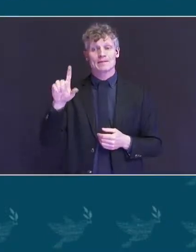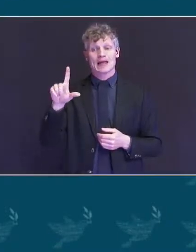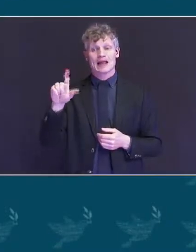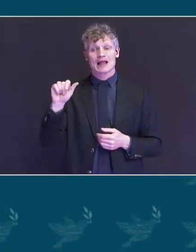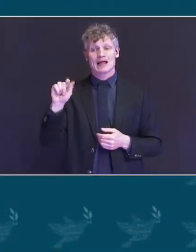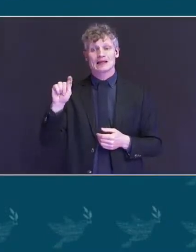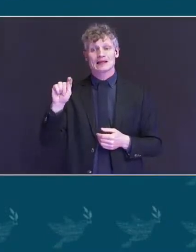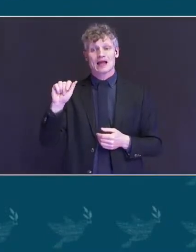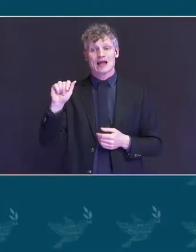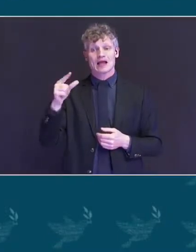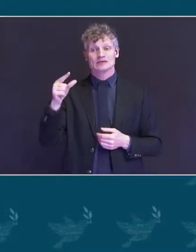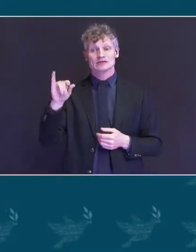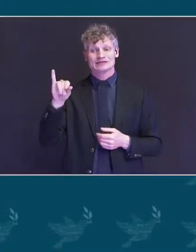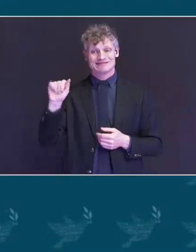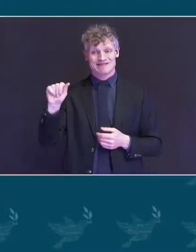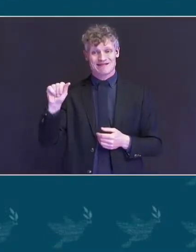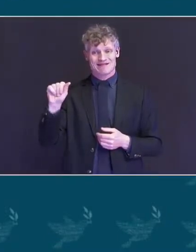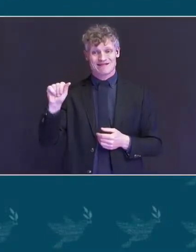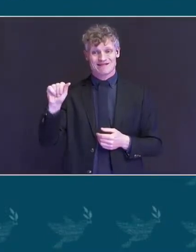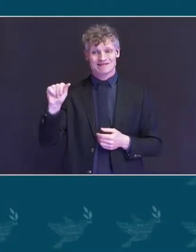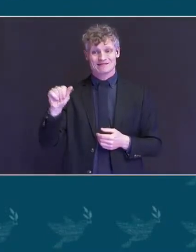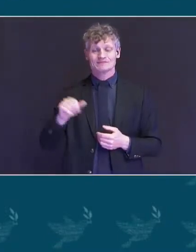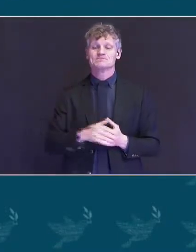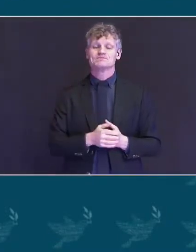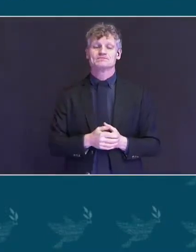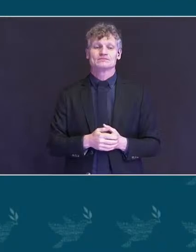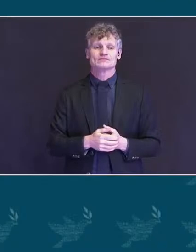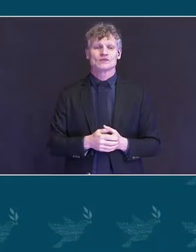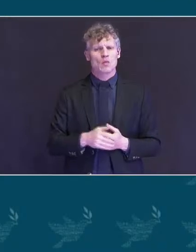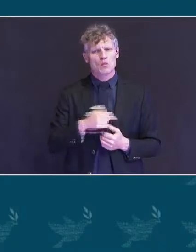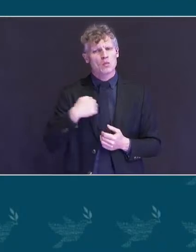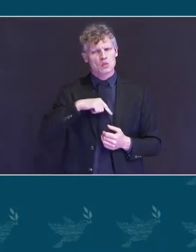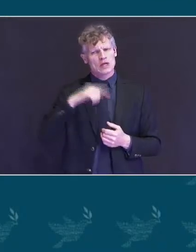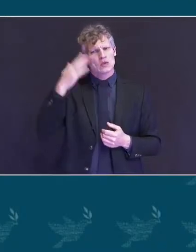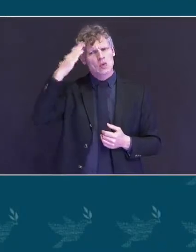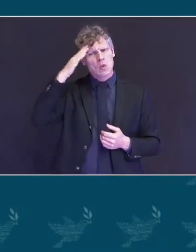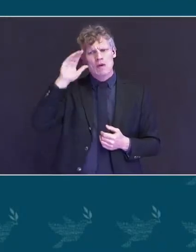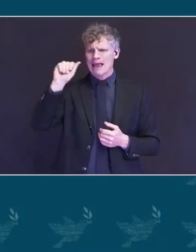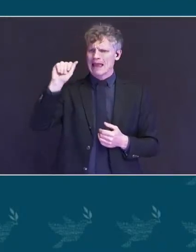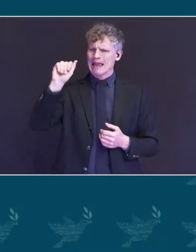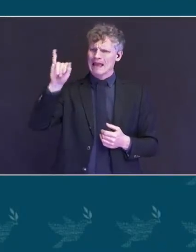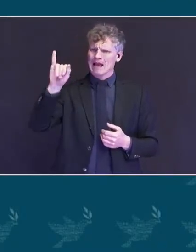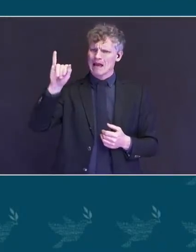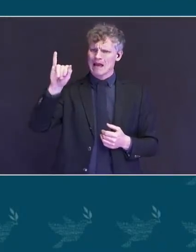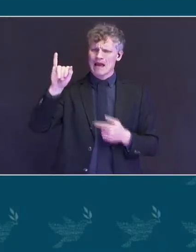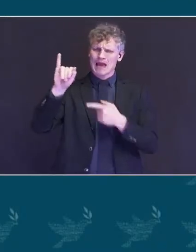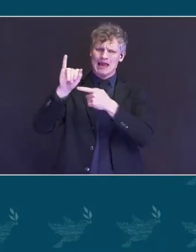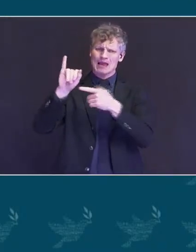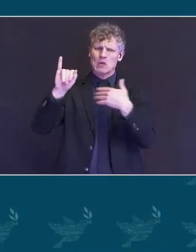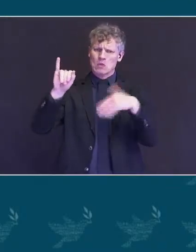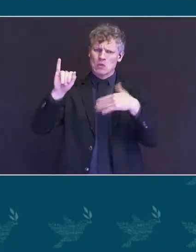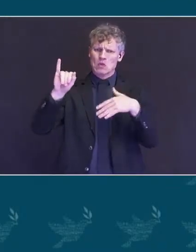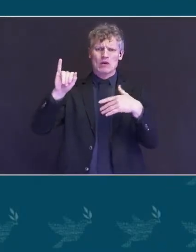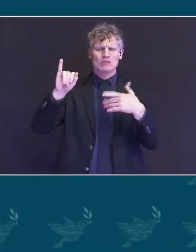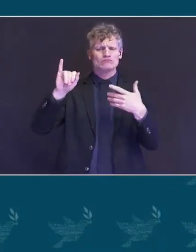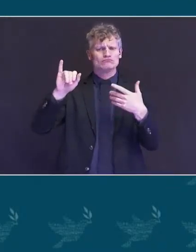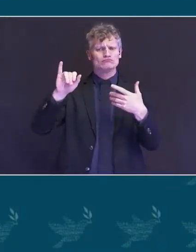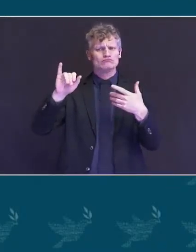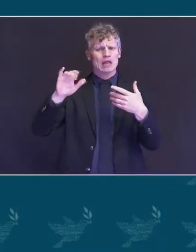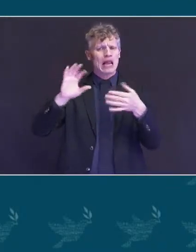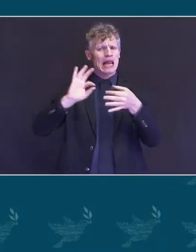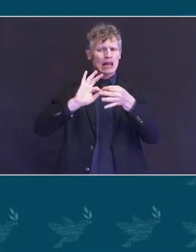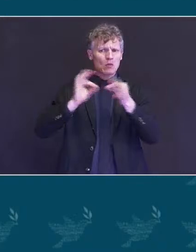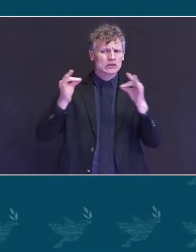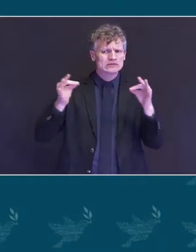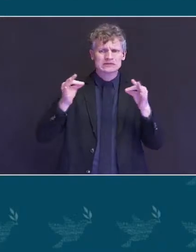Mr. Pauling, we are aware that AI can be a fantastic tool when it comes to linguistic diversity, but we also